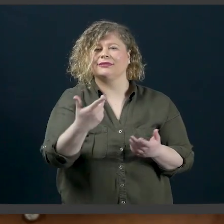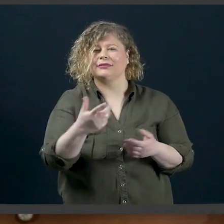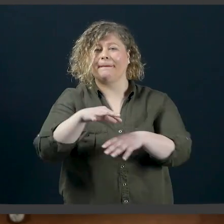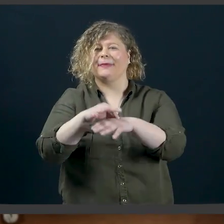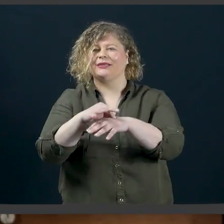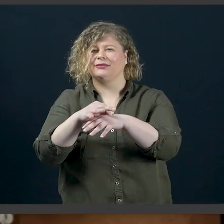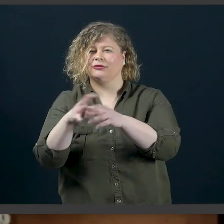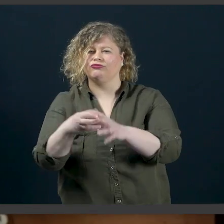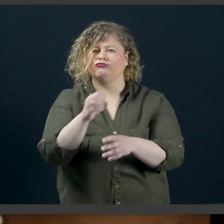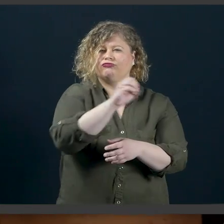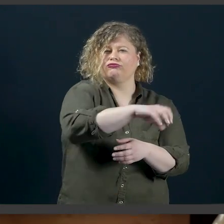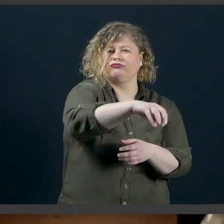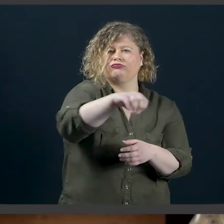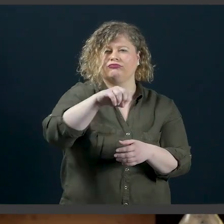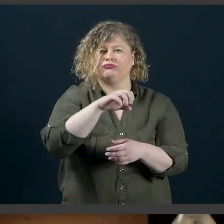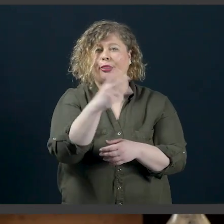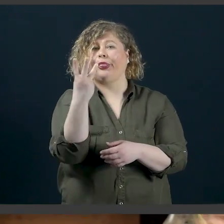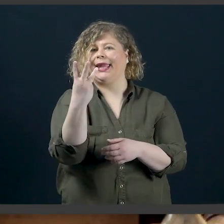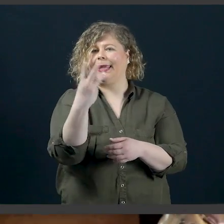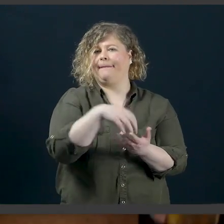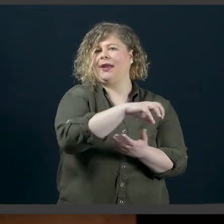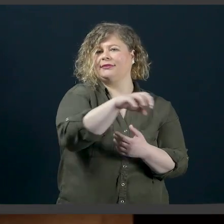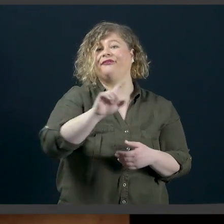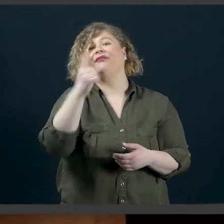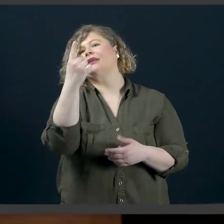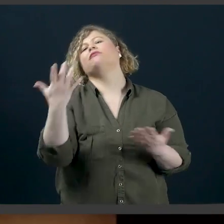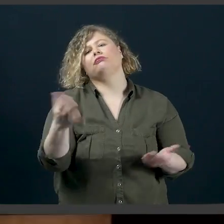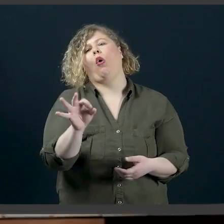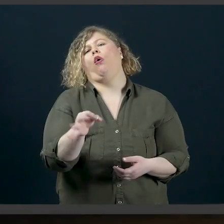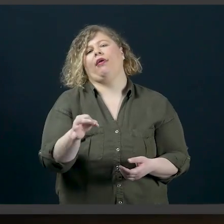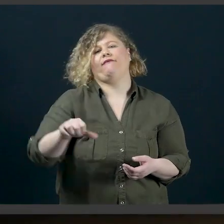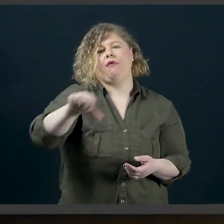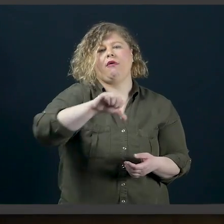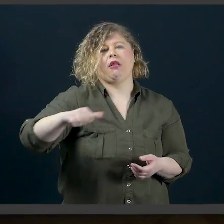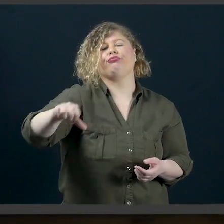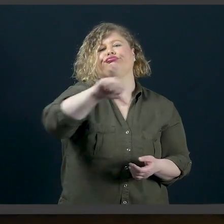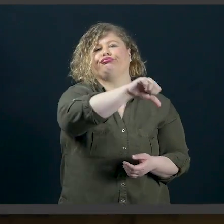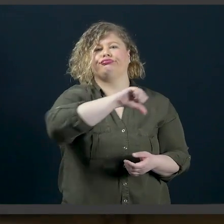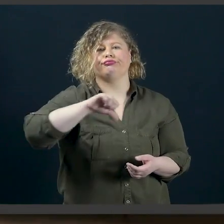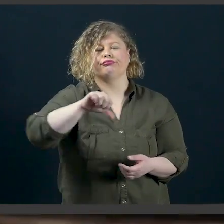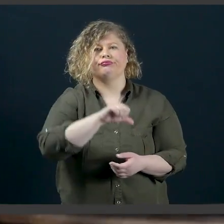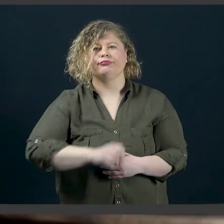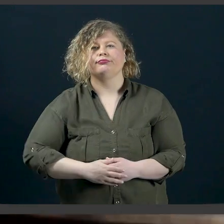meat I will cook it in 3 batches. First I will add the olive oil.